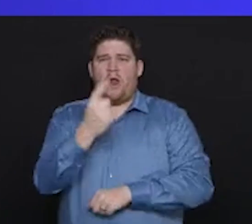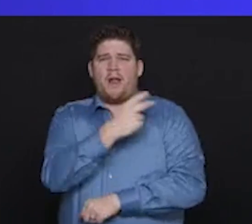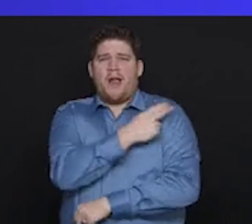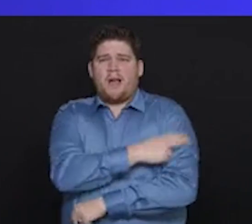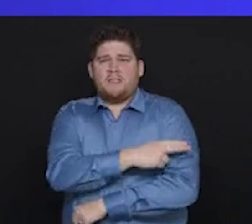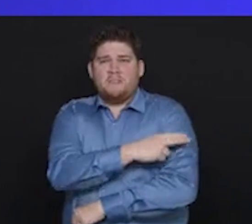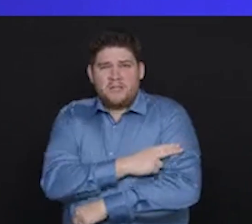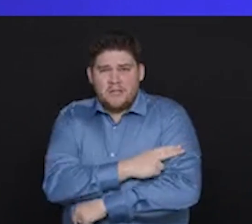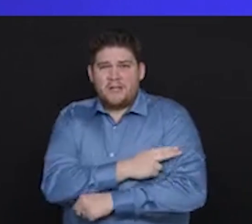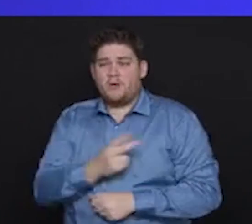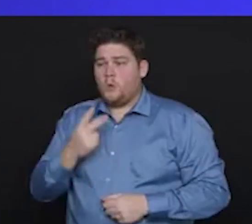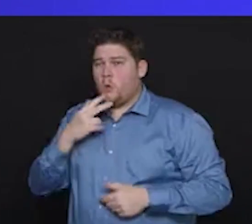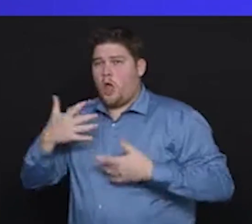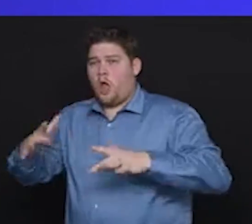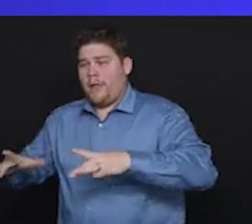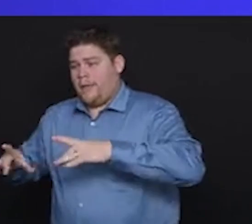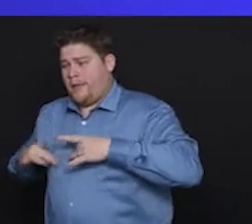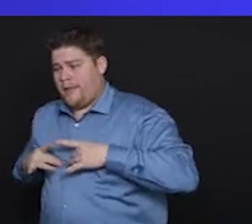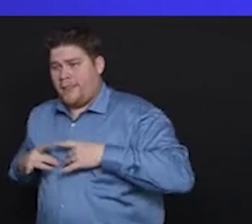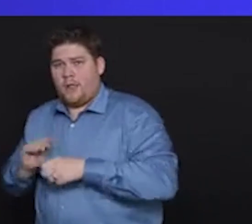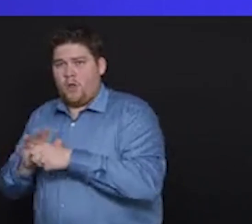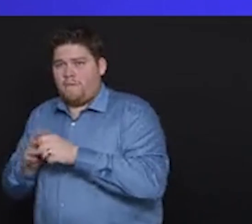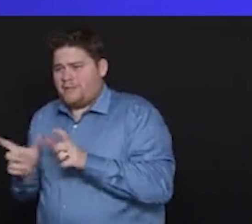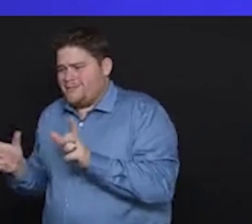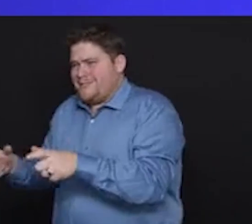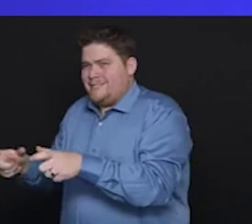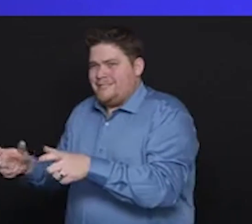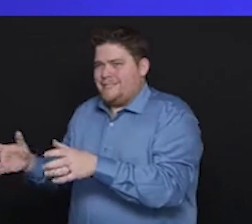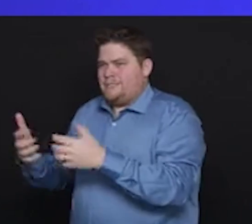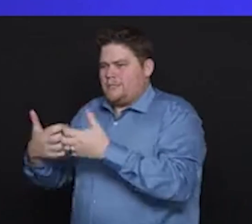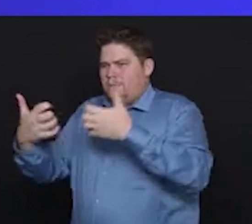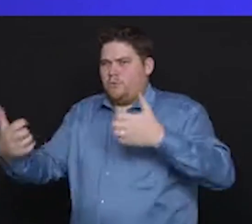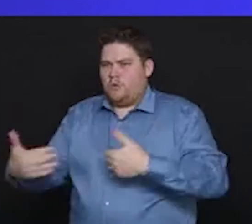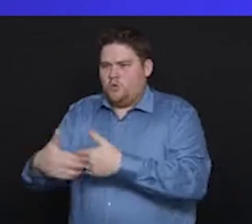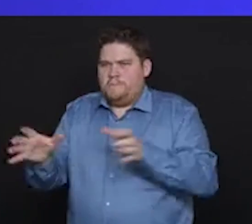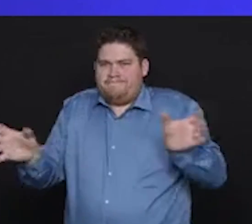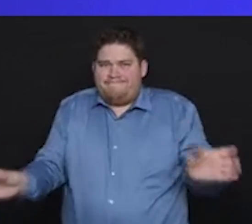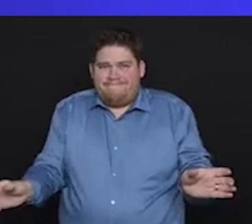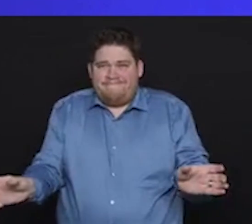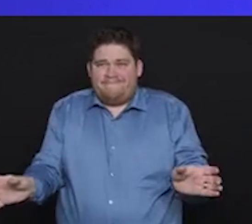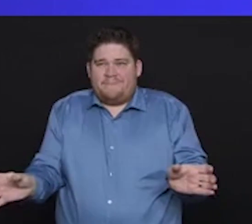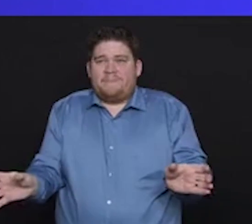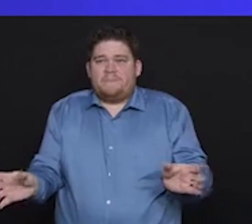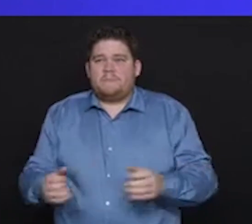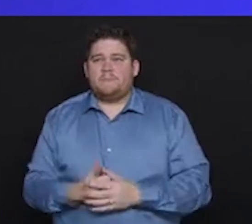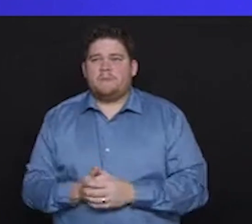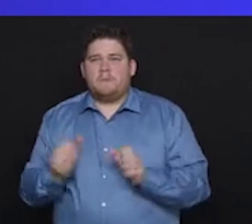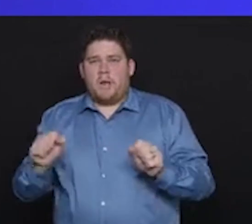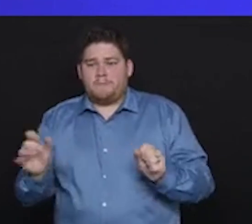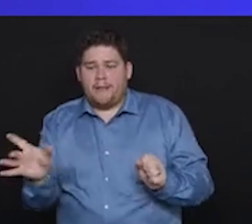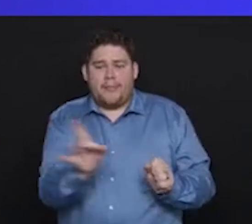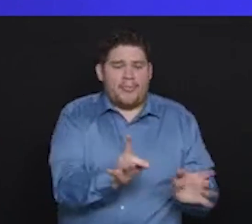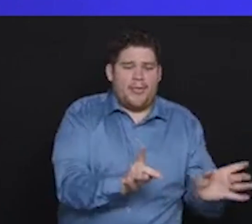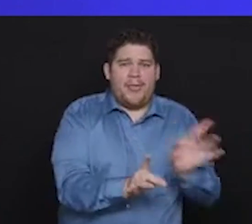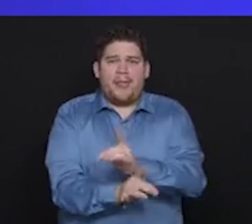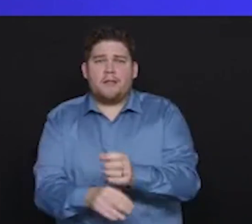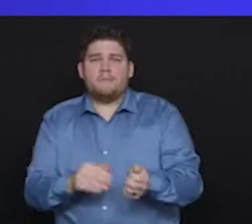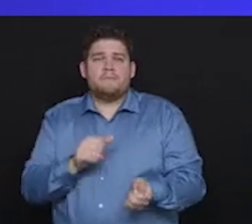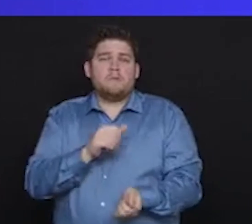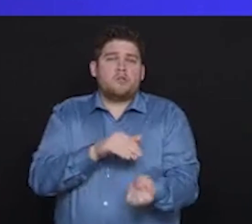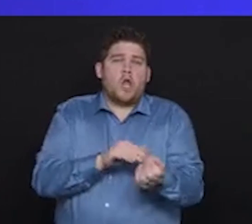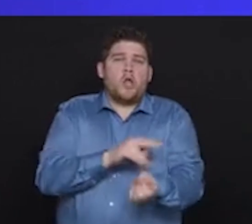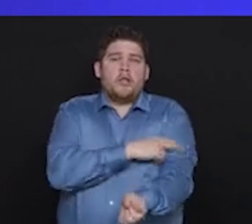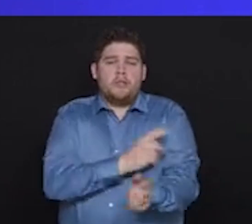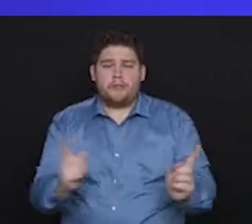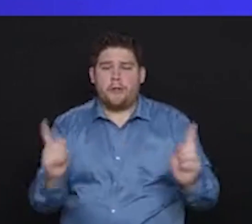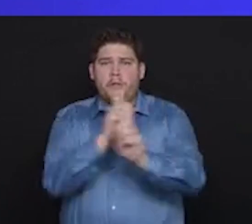the hospital, because that is riskier. It means that there's a probability that transmission could happen in the facility. So hospitals